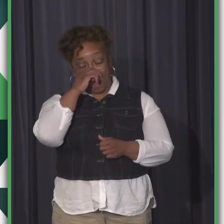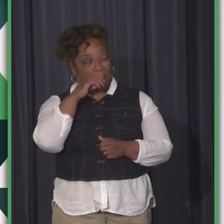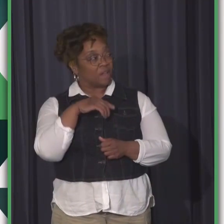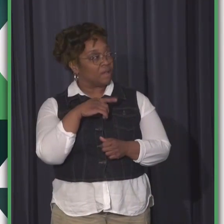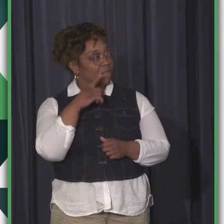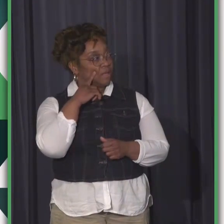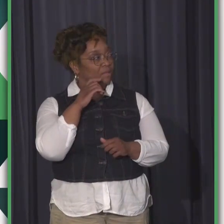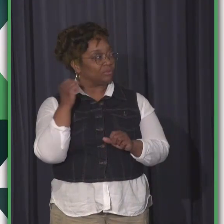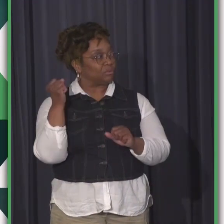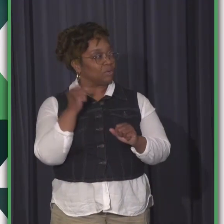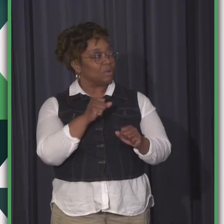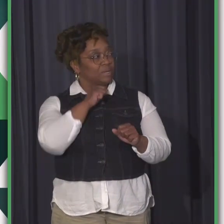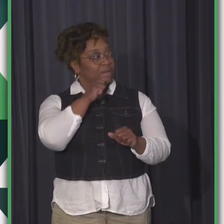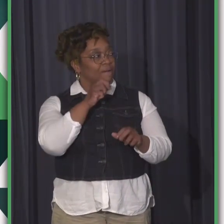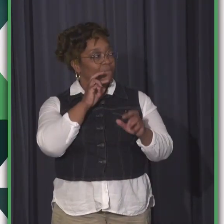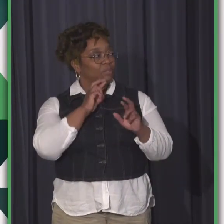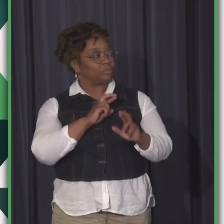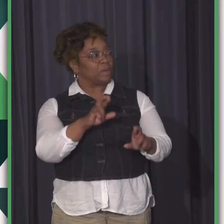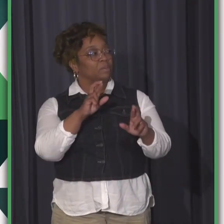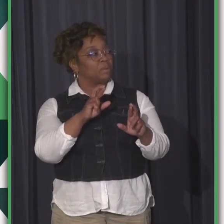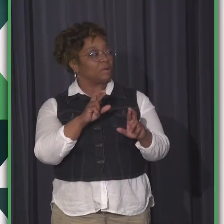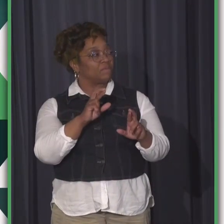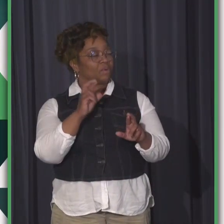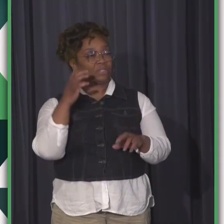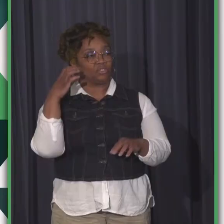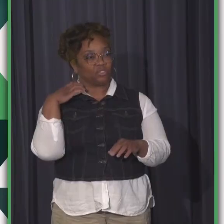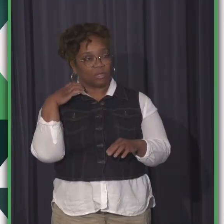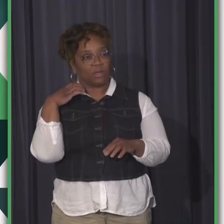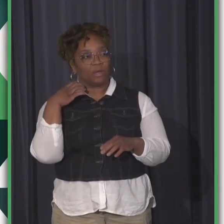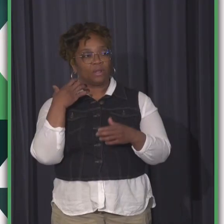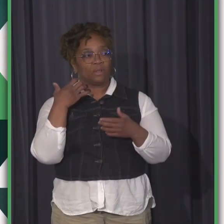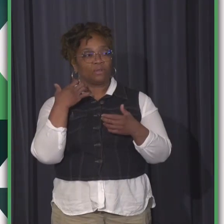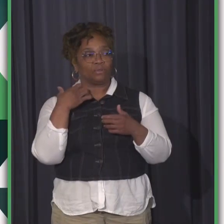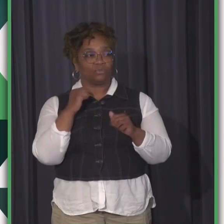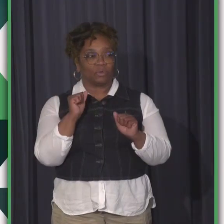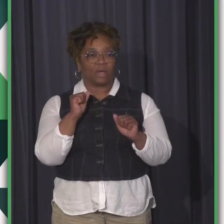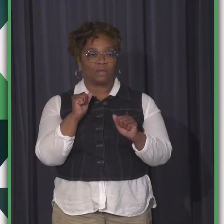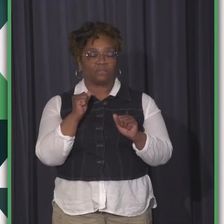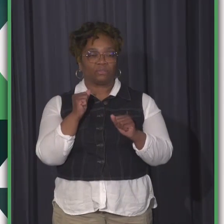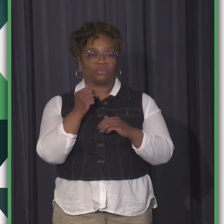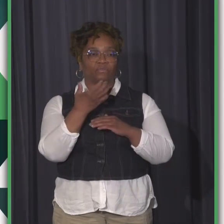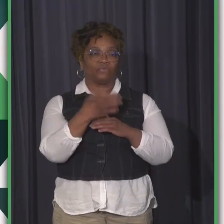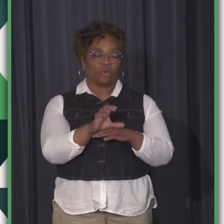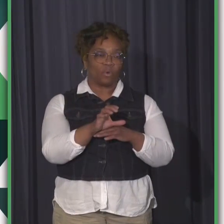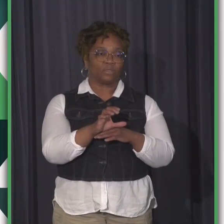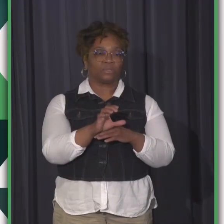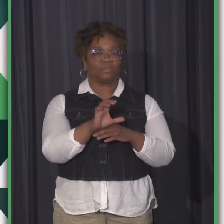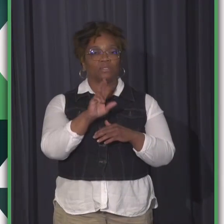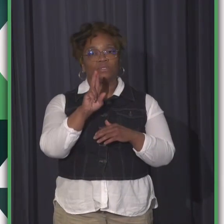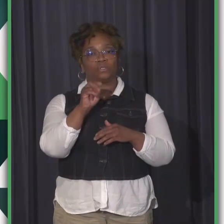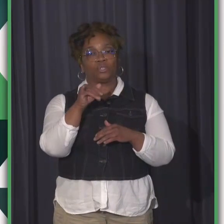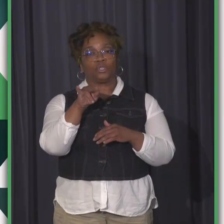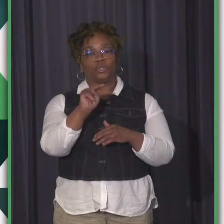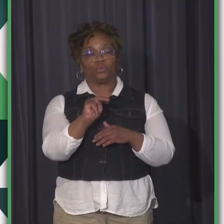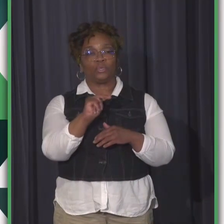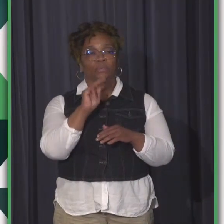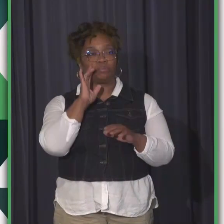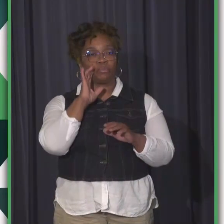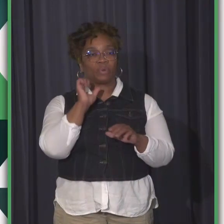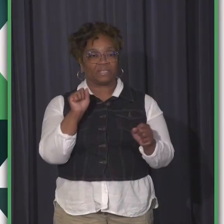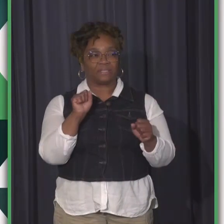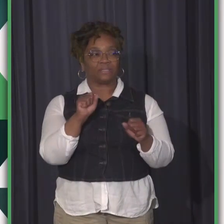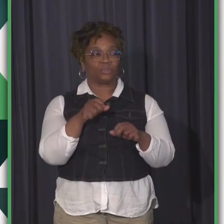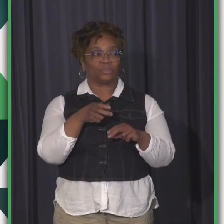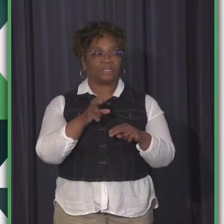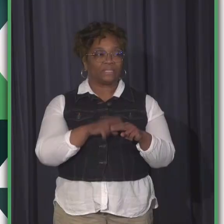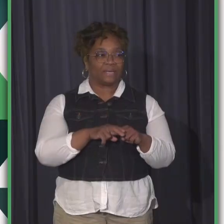highly disrespectful for a chairperson to try and shut down the union president for finishing up a